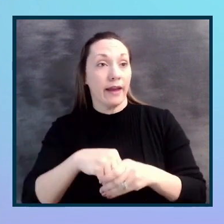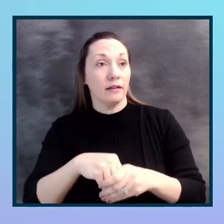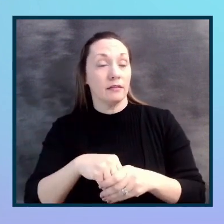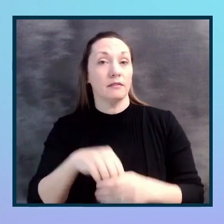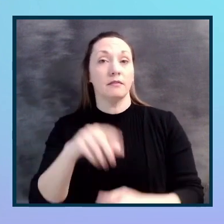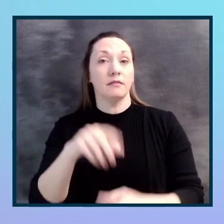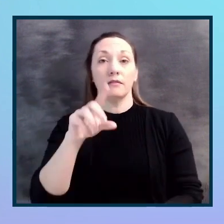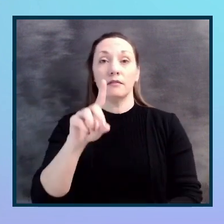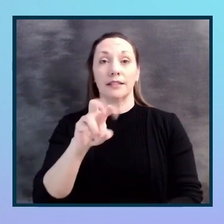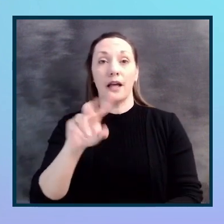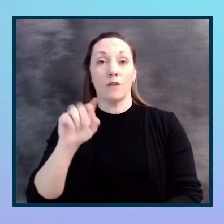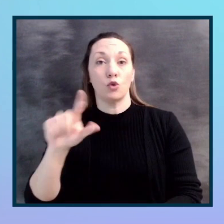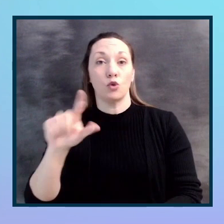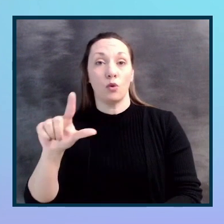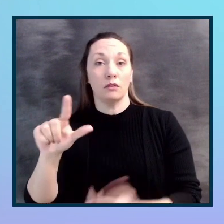DevTools?